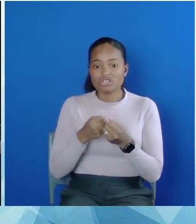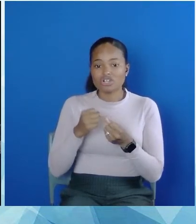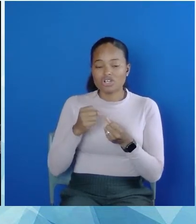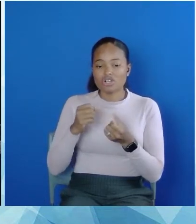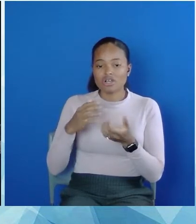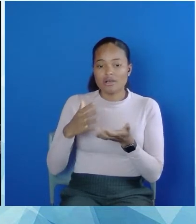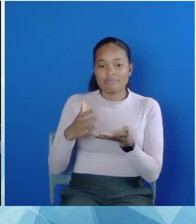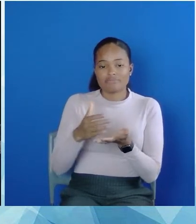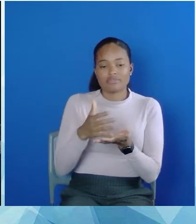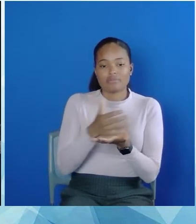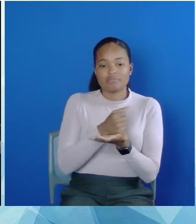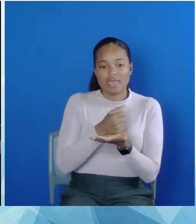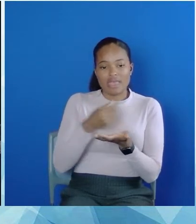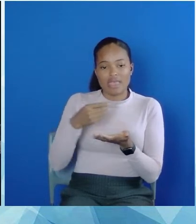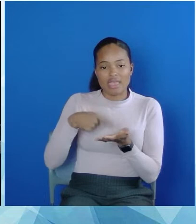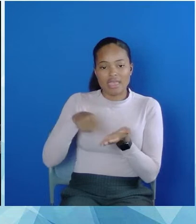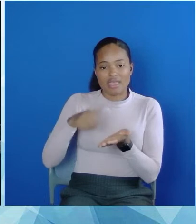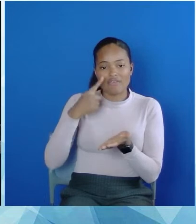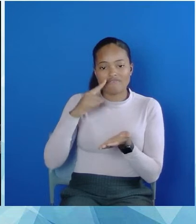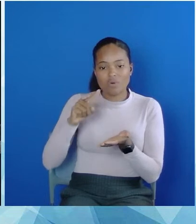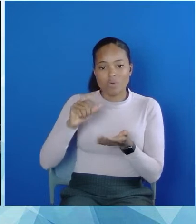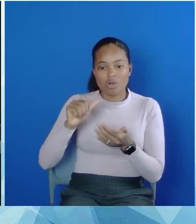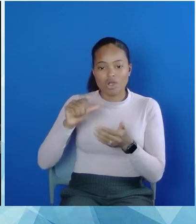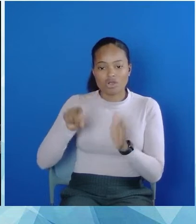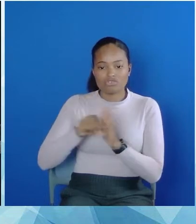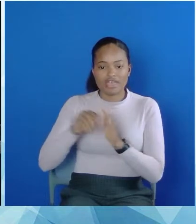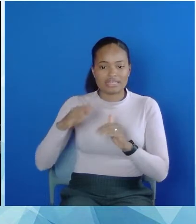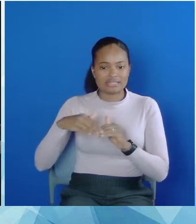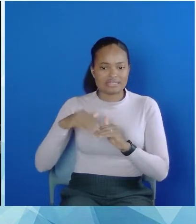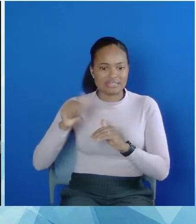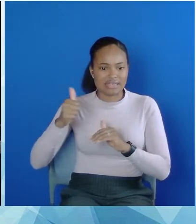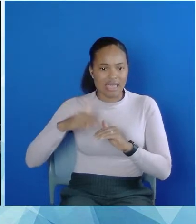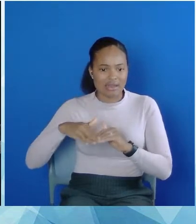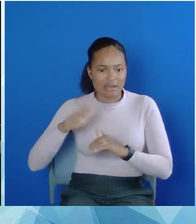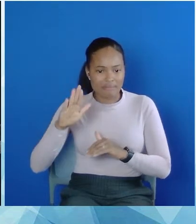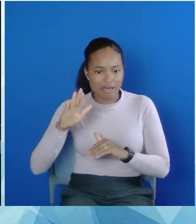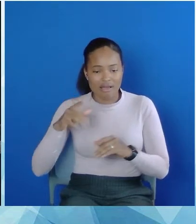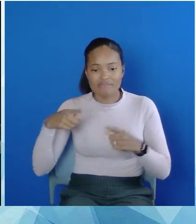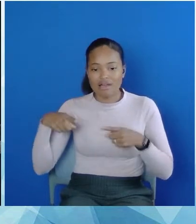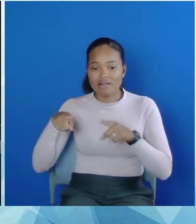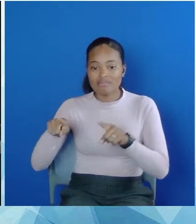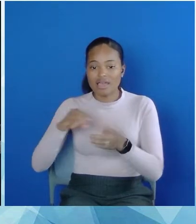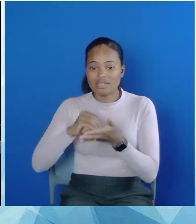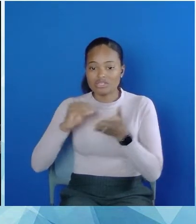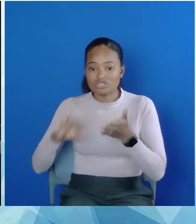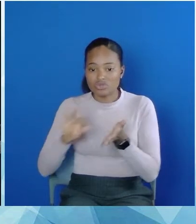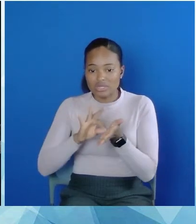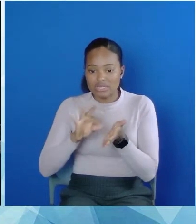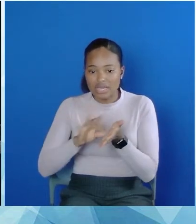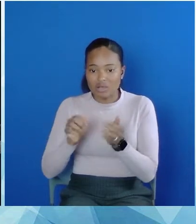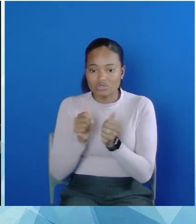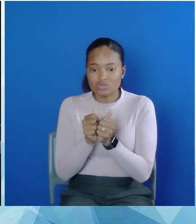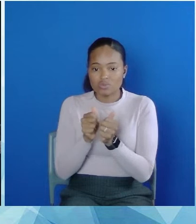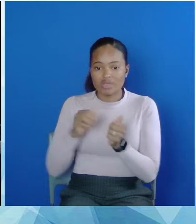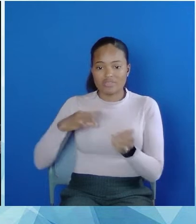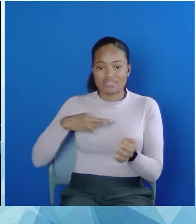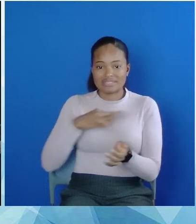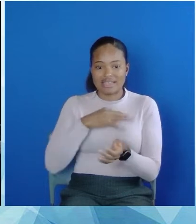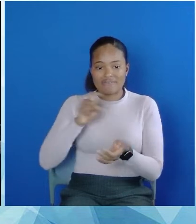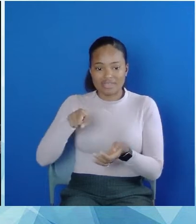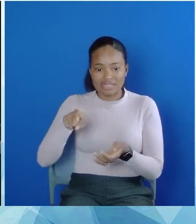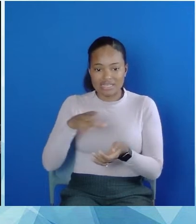above, aligning student counts with staffing needs, and doing a deeper dive into the cost per student by